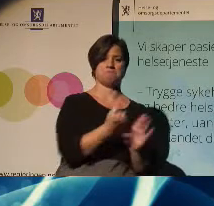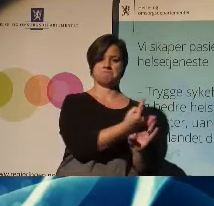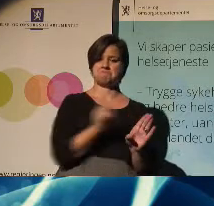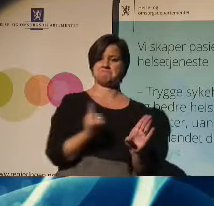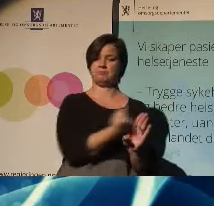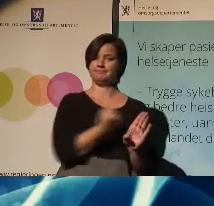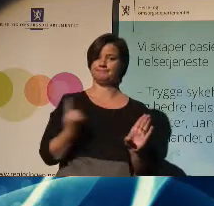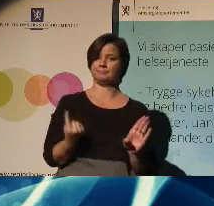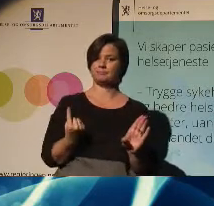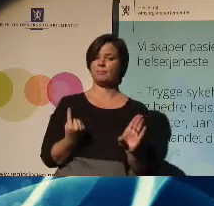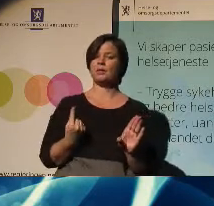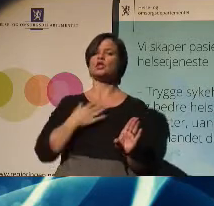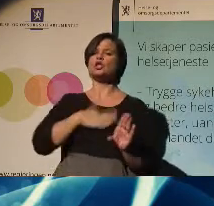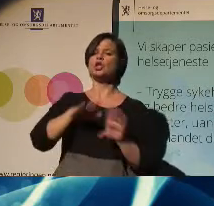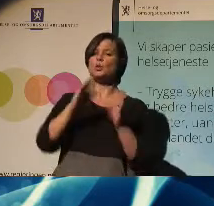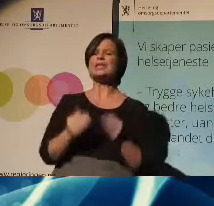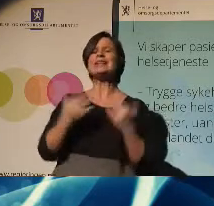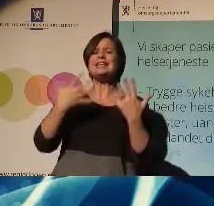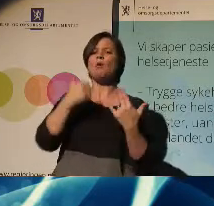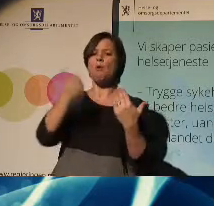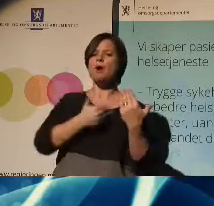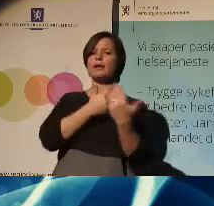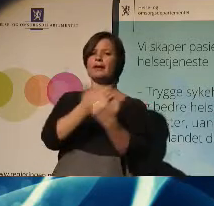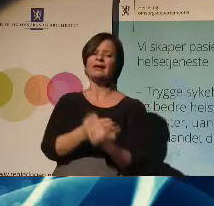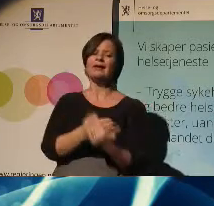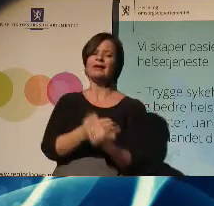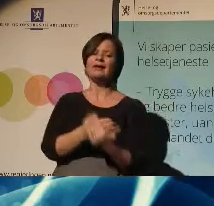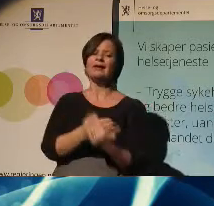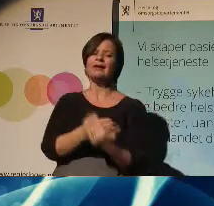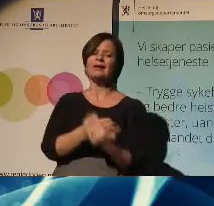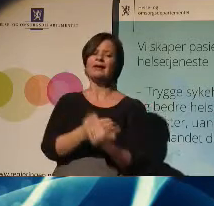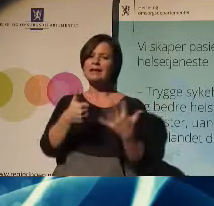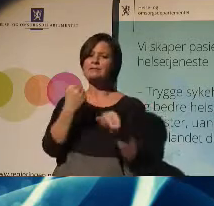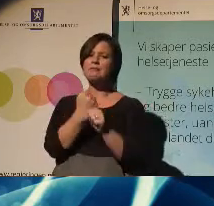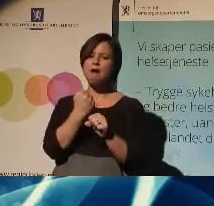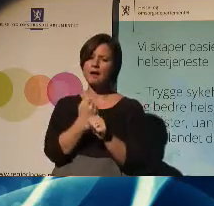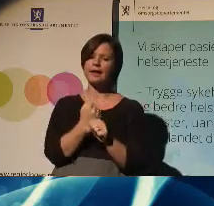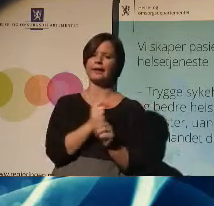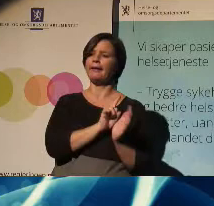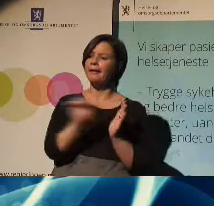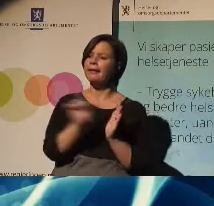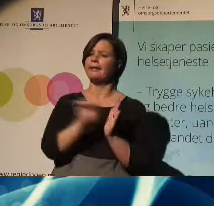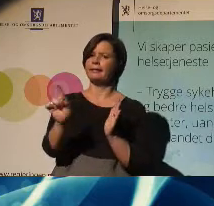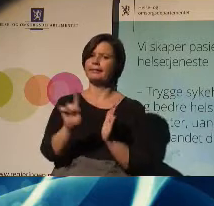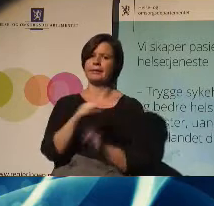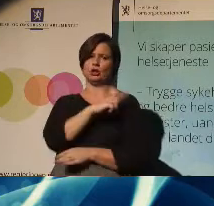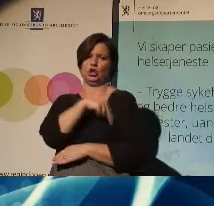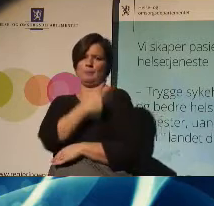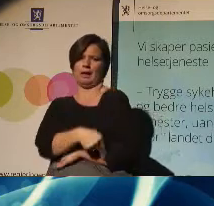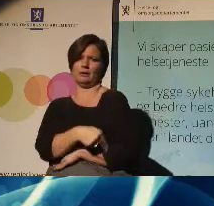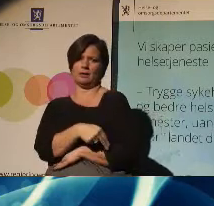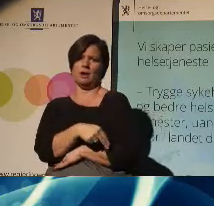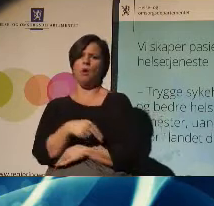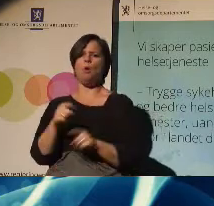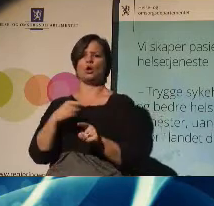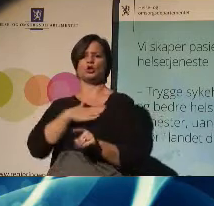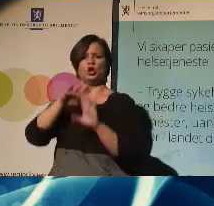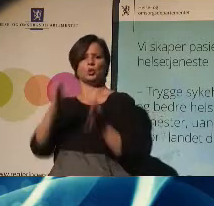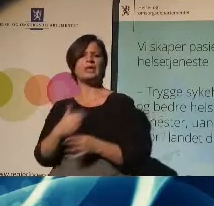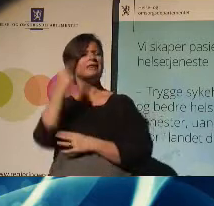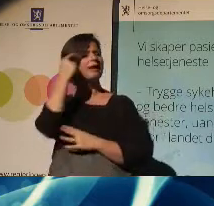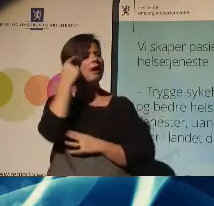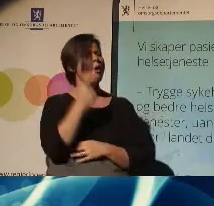years, who was seen 4 to 6 times a year by our nurse practitioner. And we thought we knew this patient inside